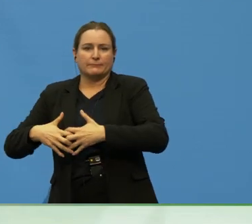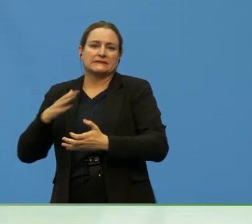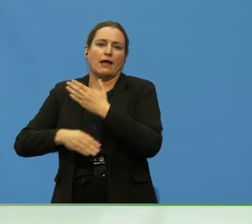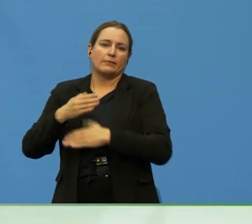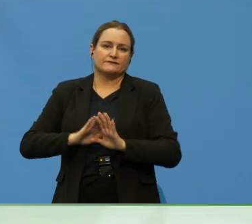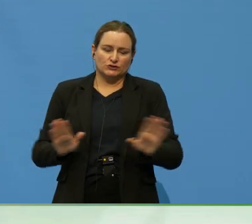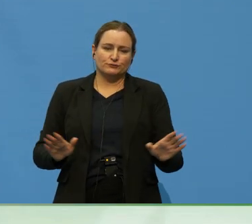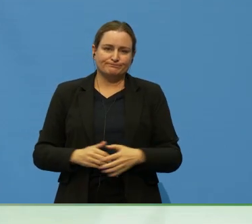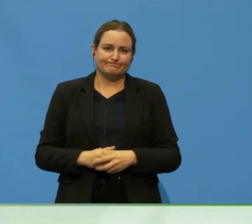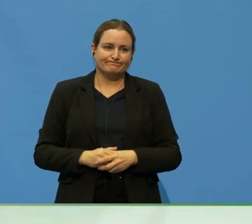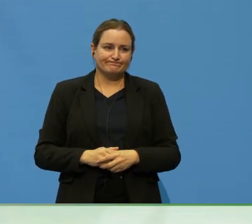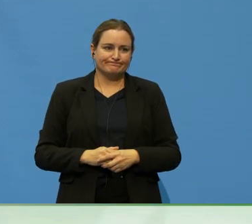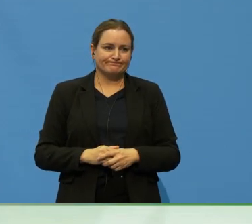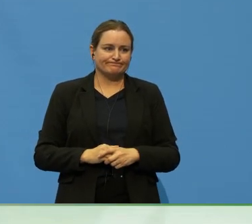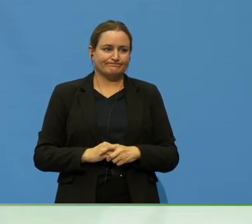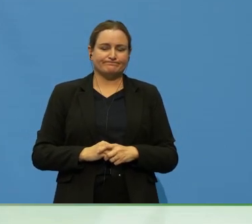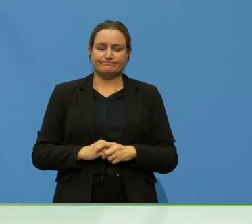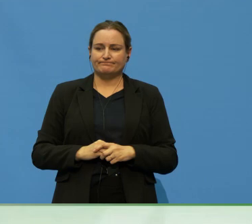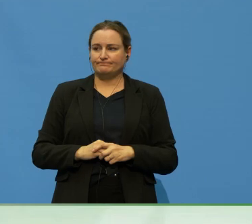Thank you.